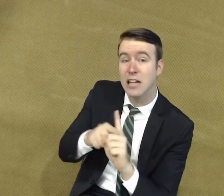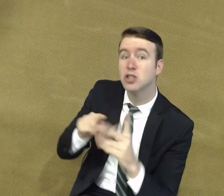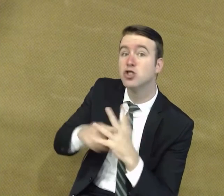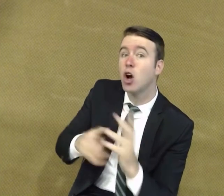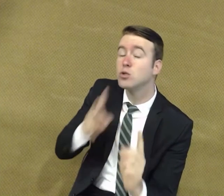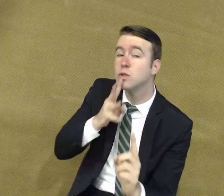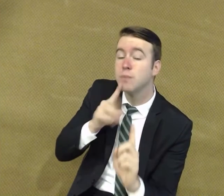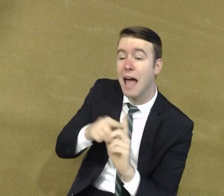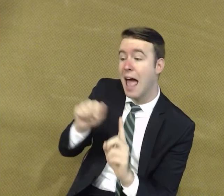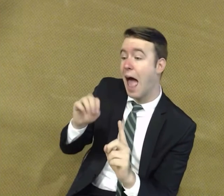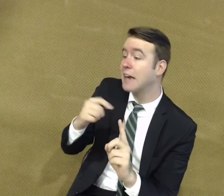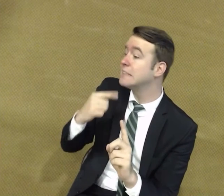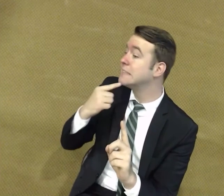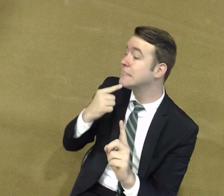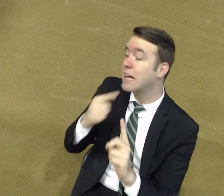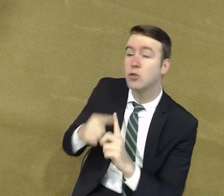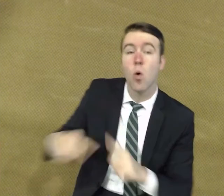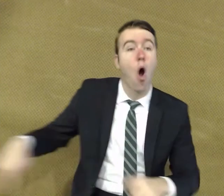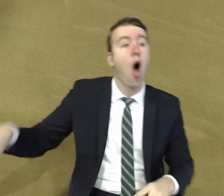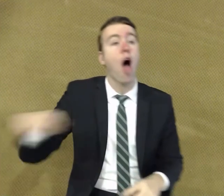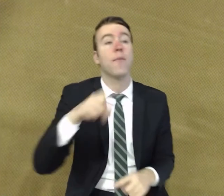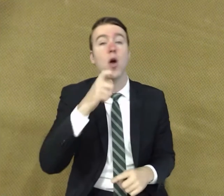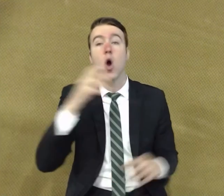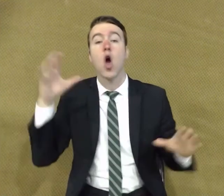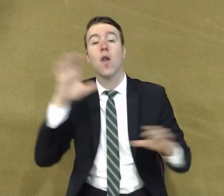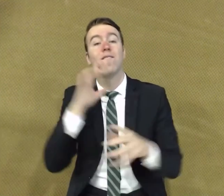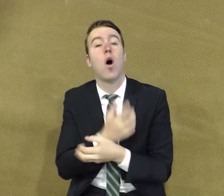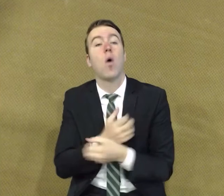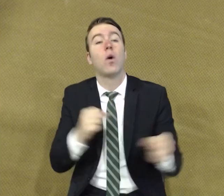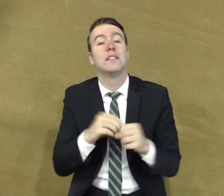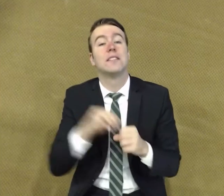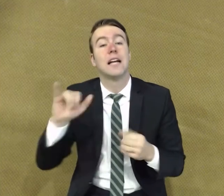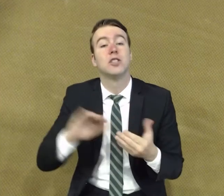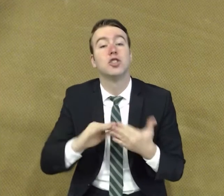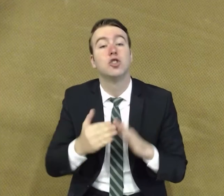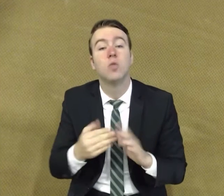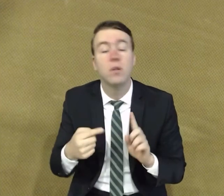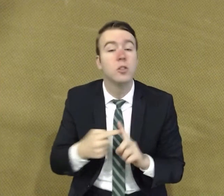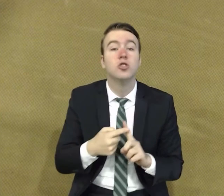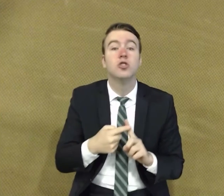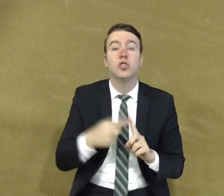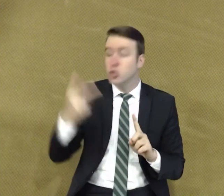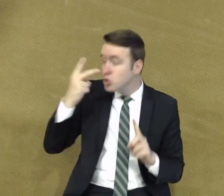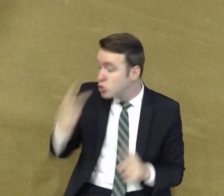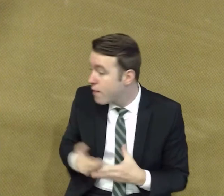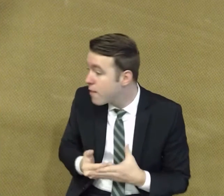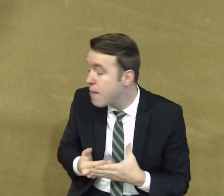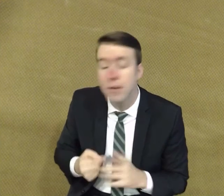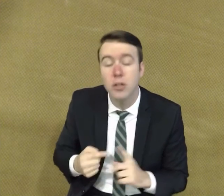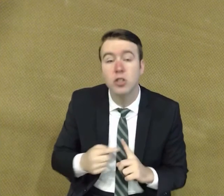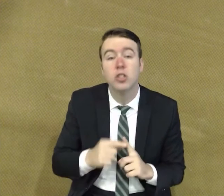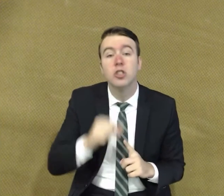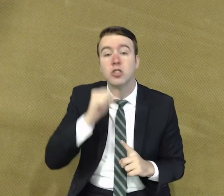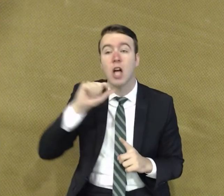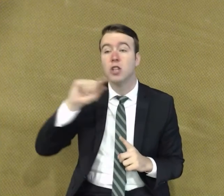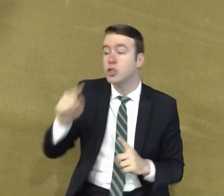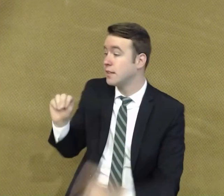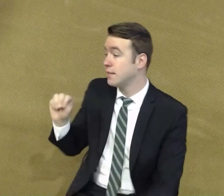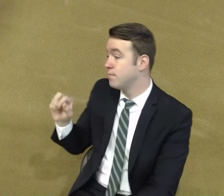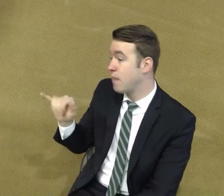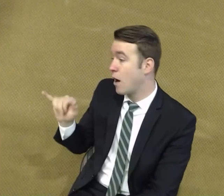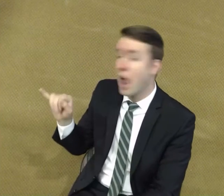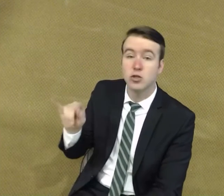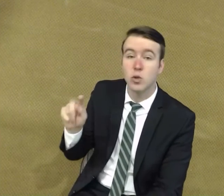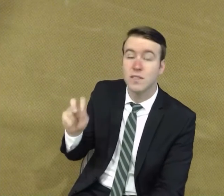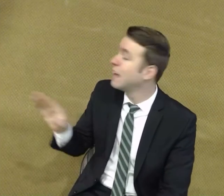and she spake of him to all them that looked for redemption in Jerusalem. She stopped and saw the baby. She didn't just talk to Mary and